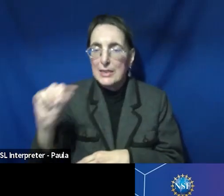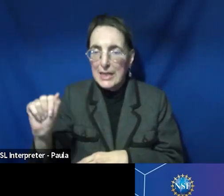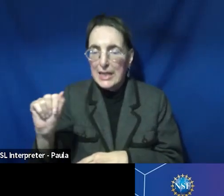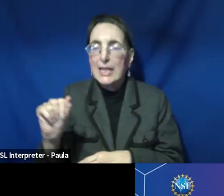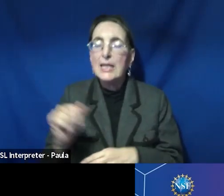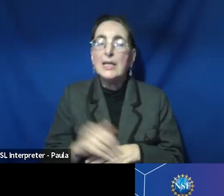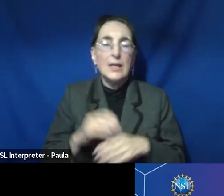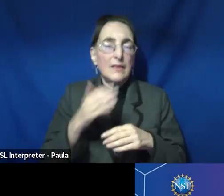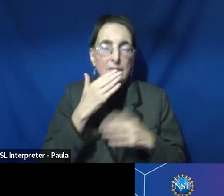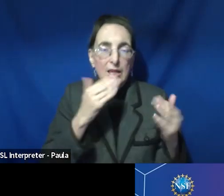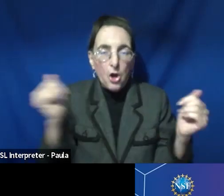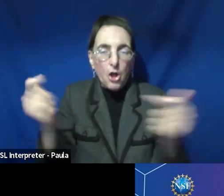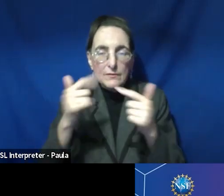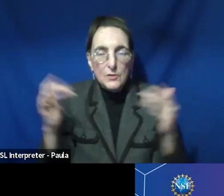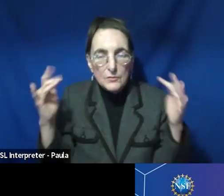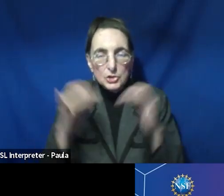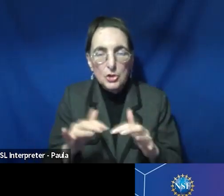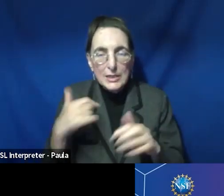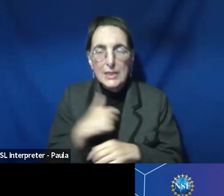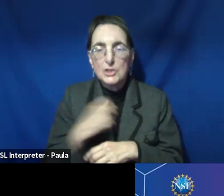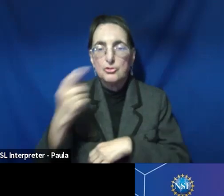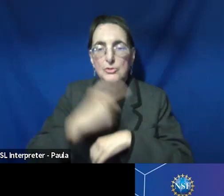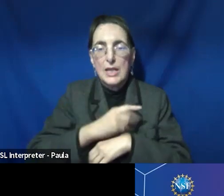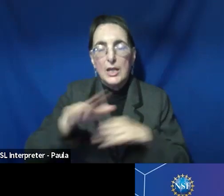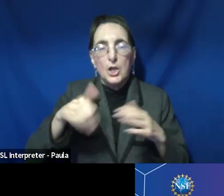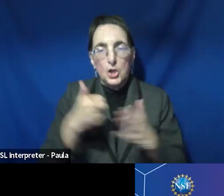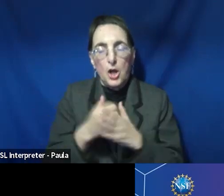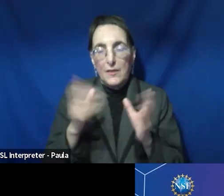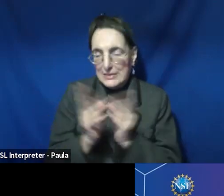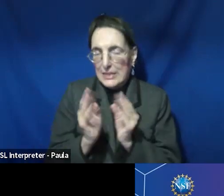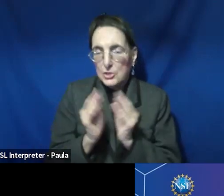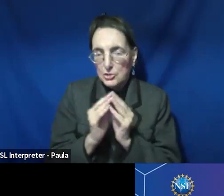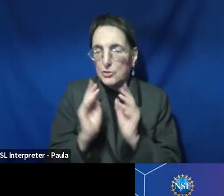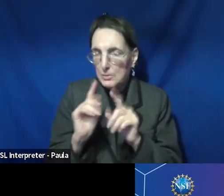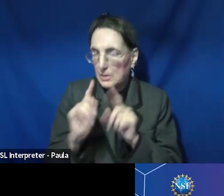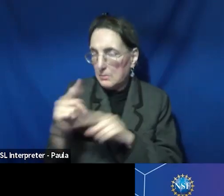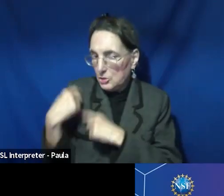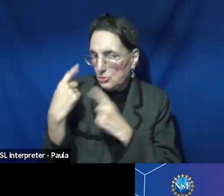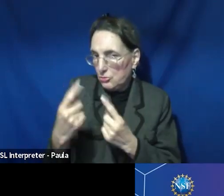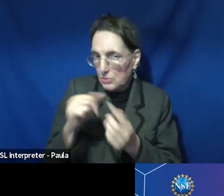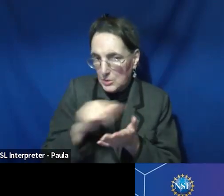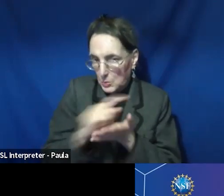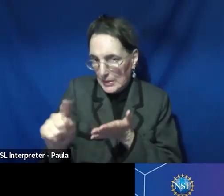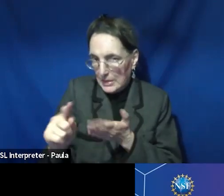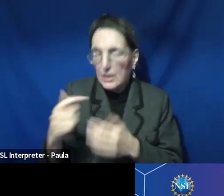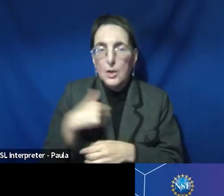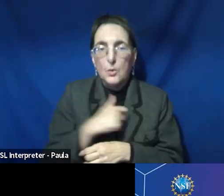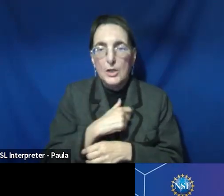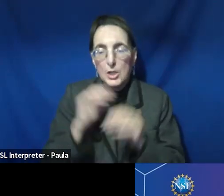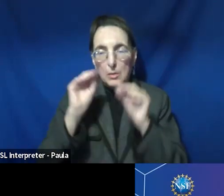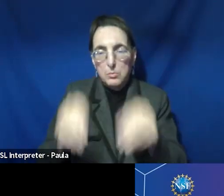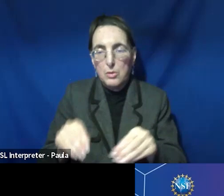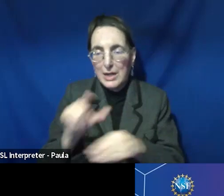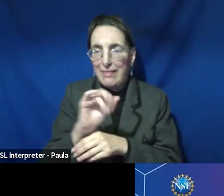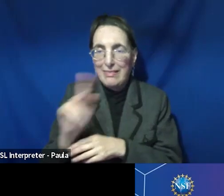thank all of you for joining us for this session today and all of the sessions you've been attending throughout the week. We are going to put a link to a survey